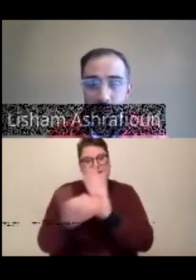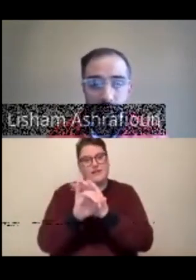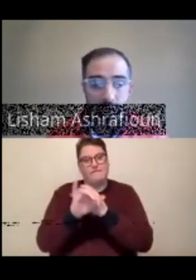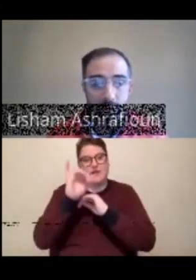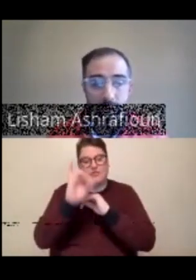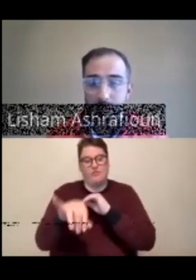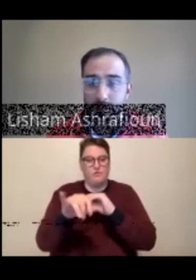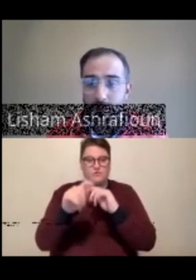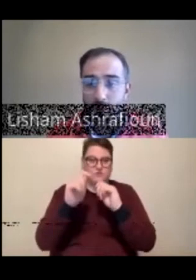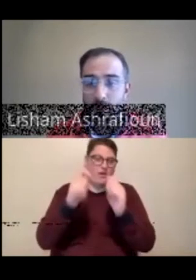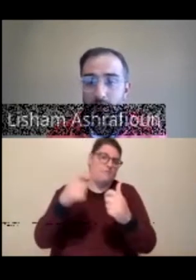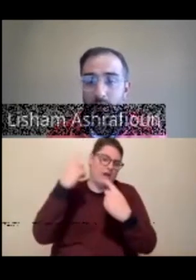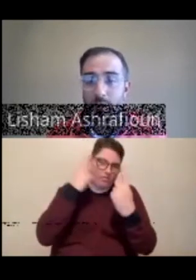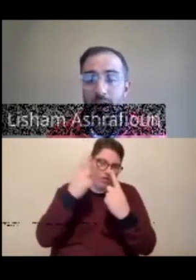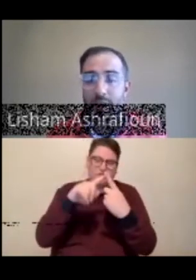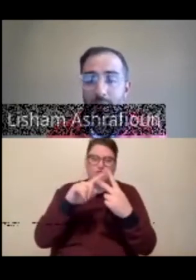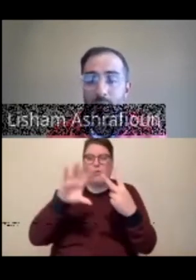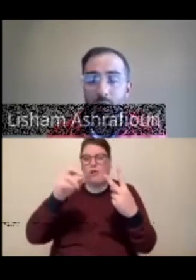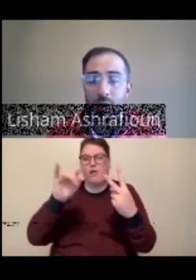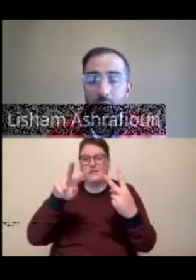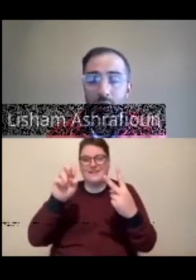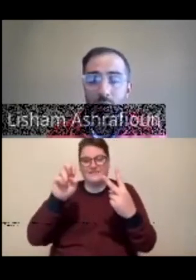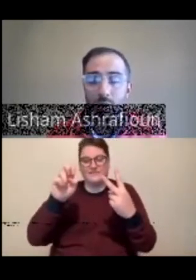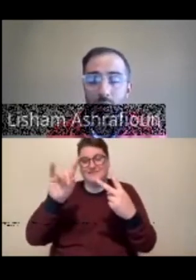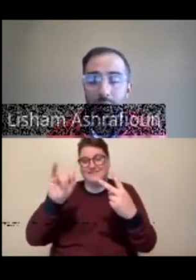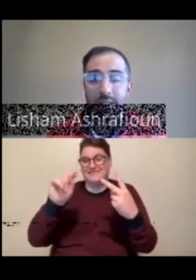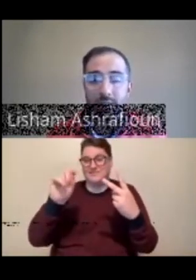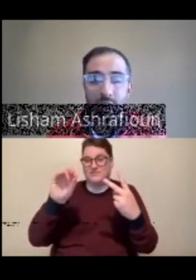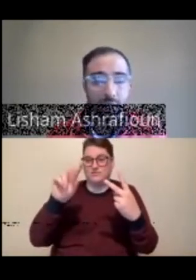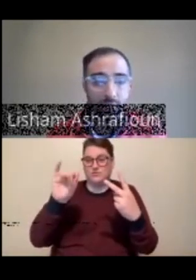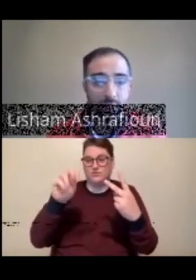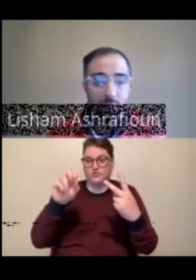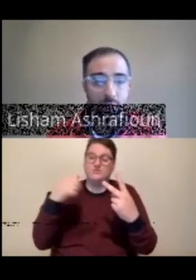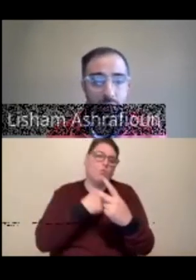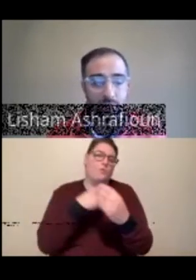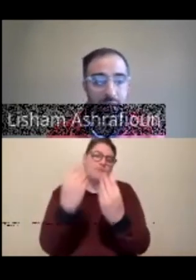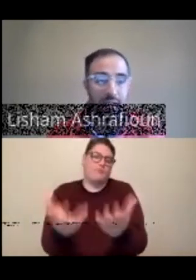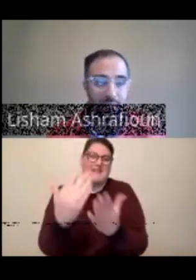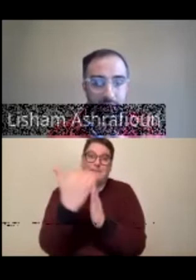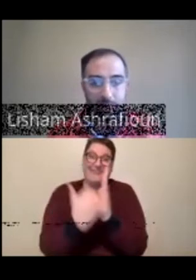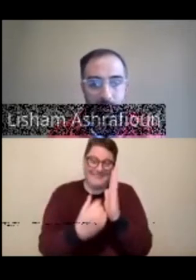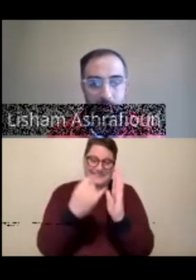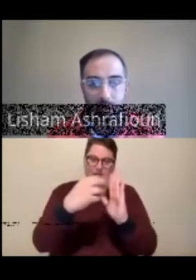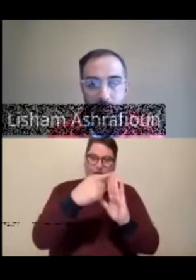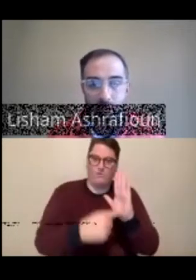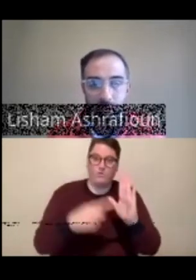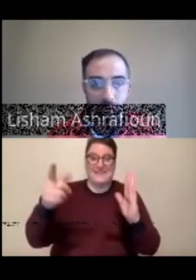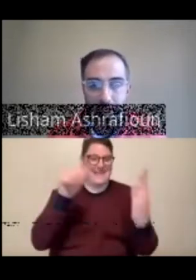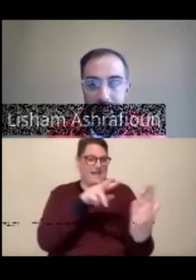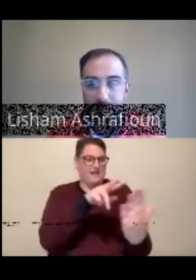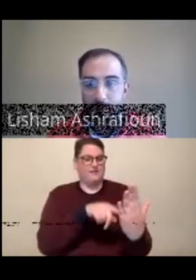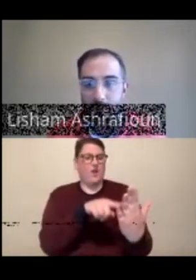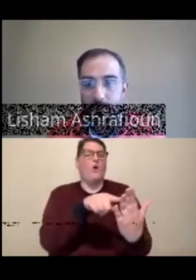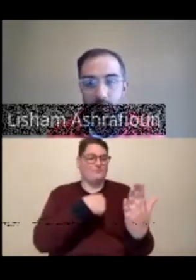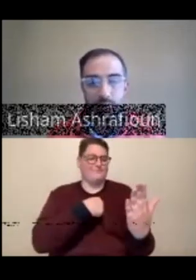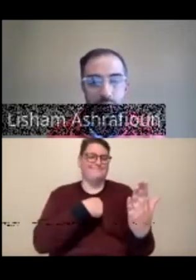automatic negative thoughts or cognitive distortions. We provide them a list of cognitive distortions where they can kind of label, where they